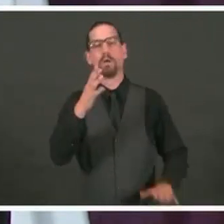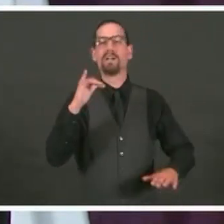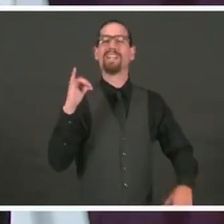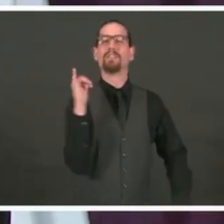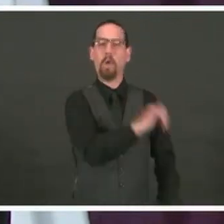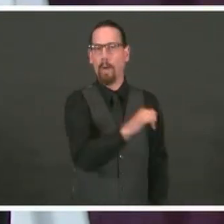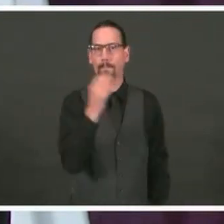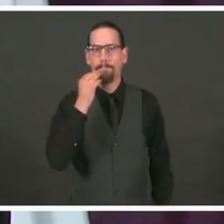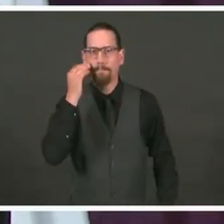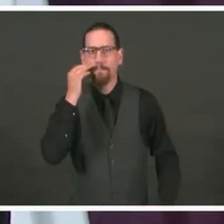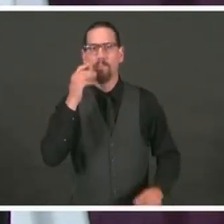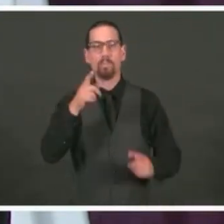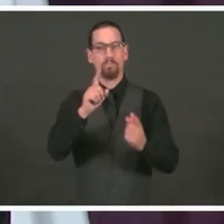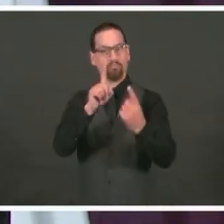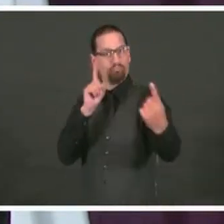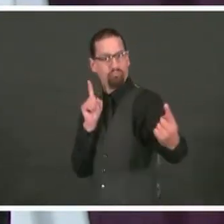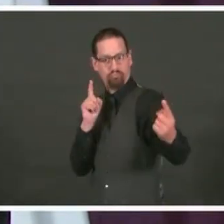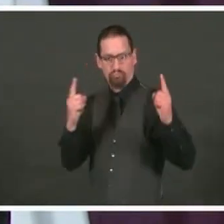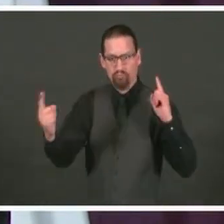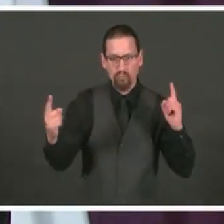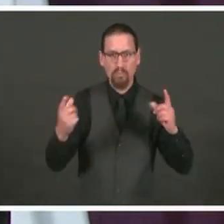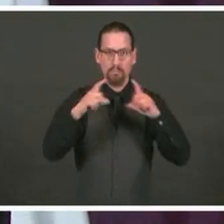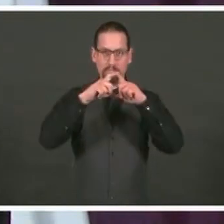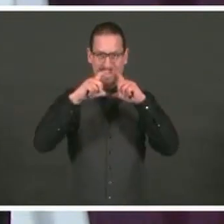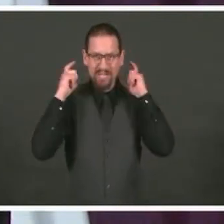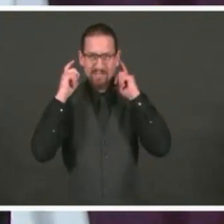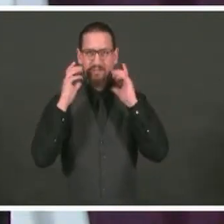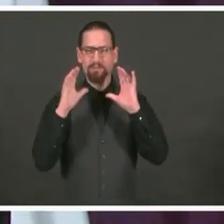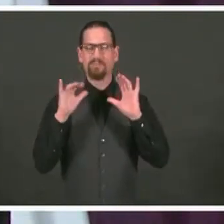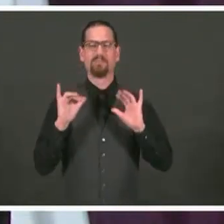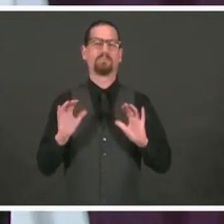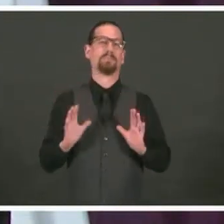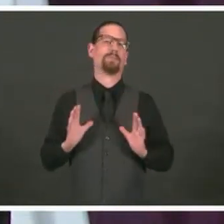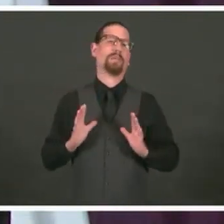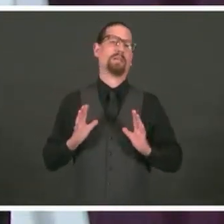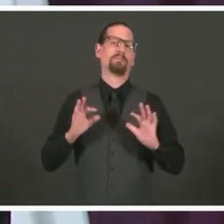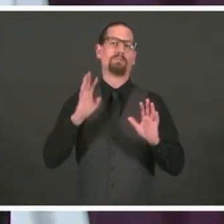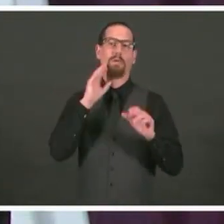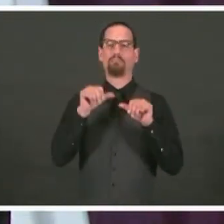able to open the economy further instead of turning the